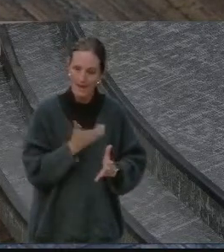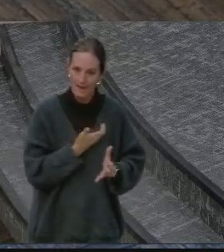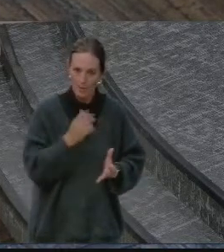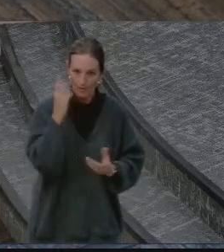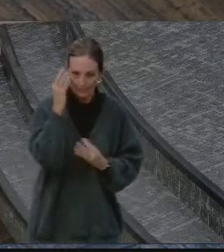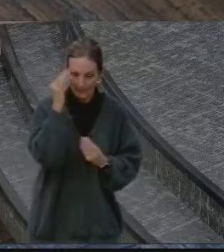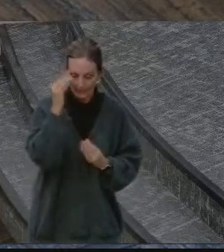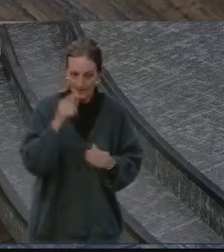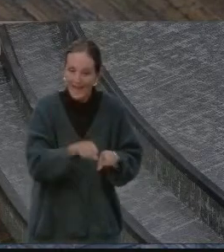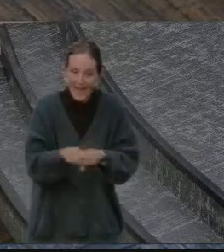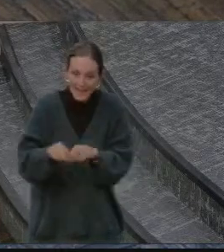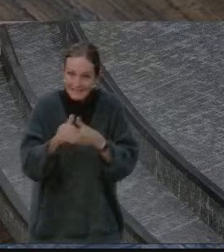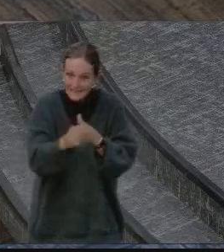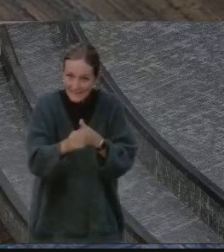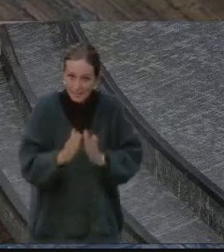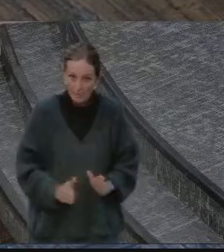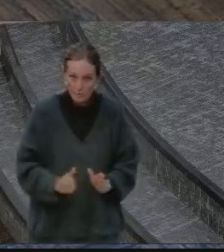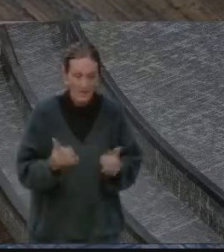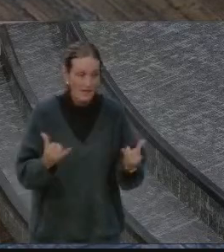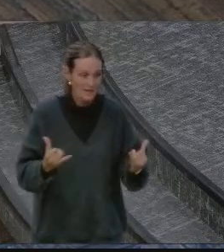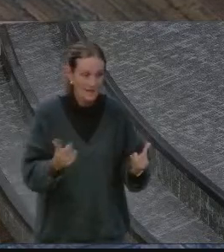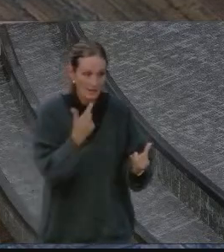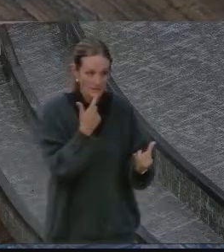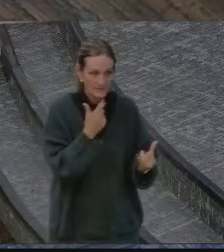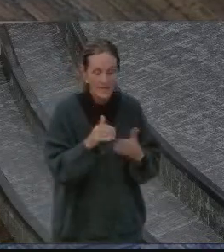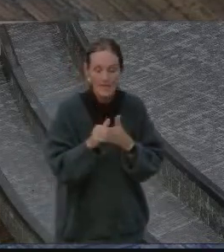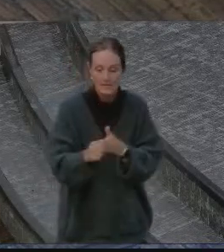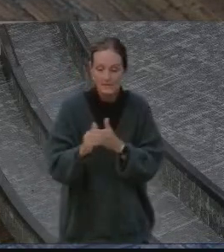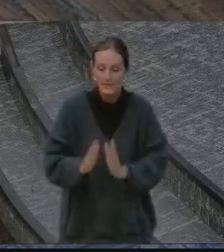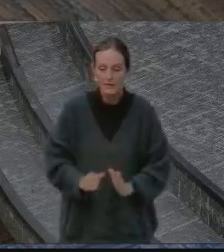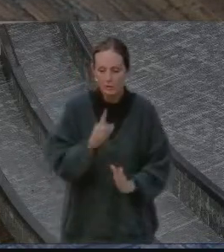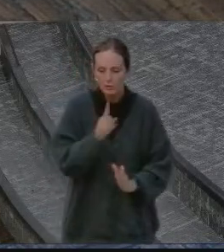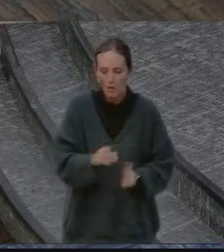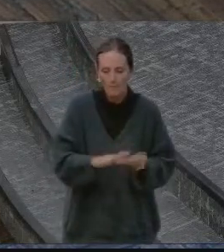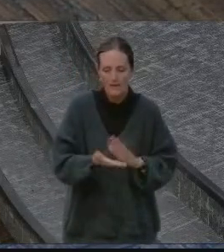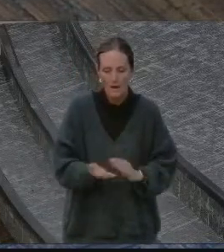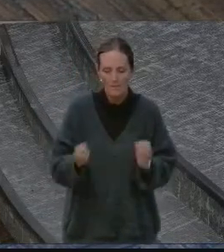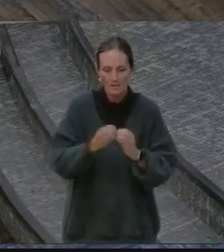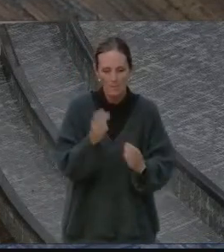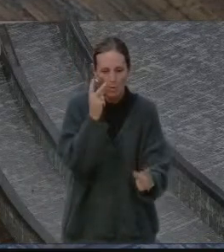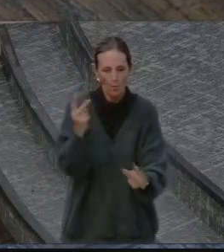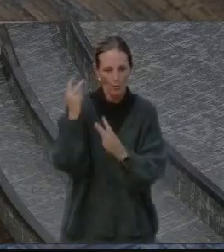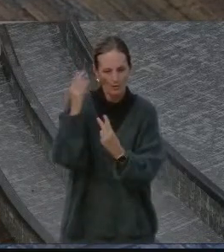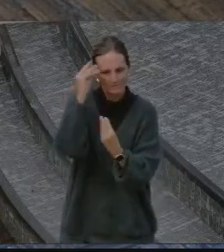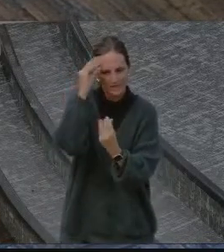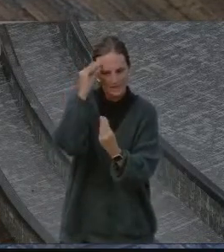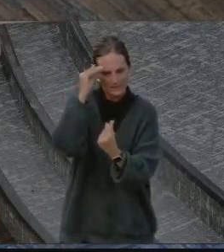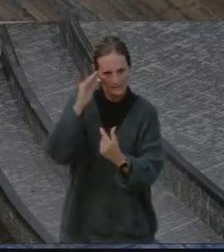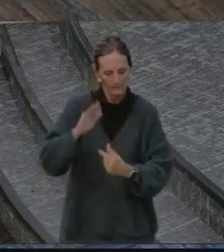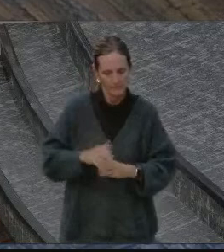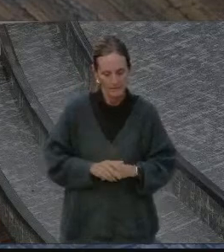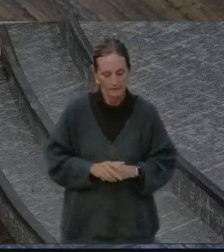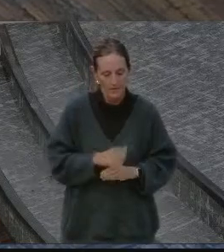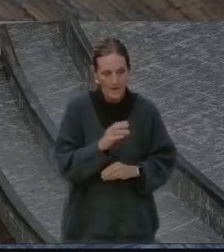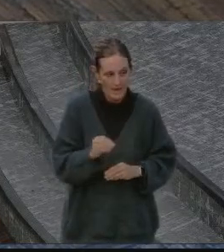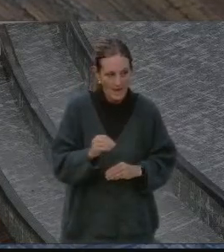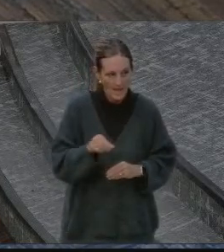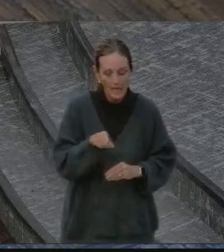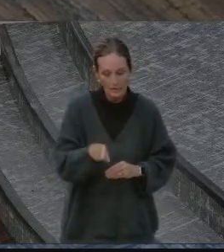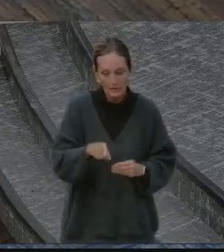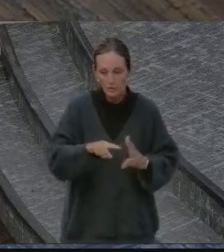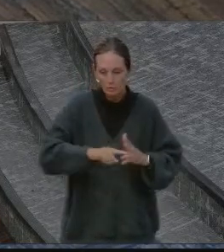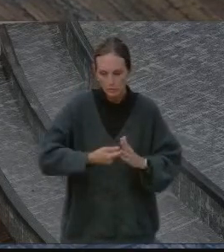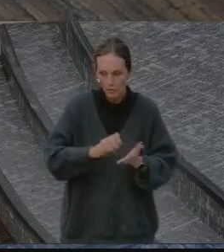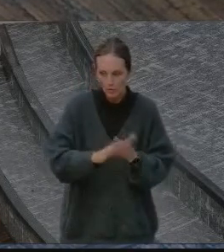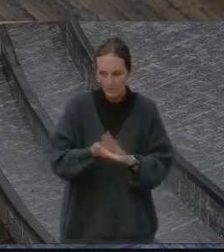say qualitatively is that leaders are becoming more reflective in their own practices. And when you start to become more reflective in